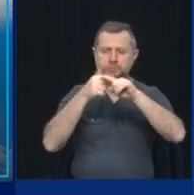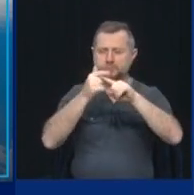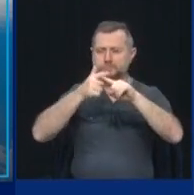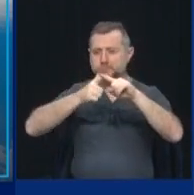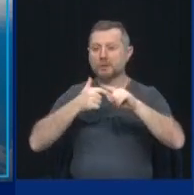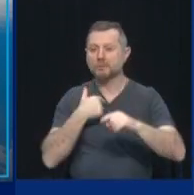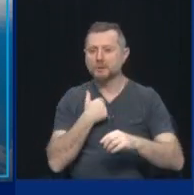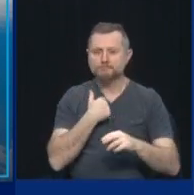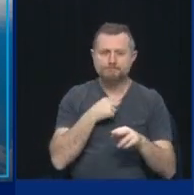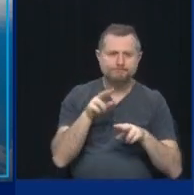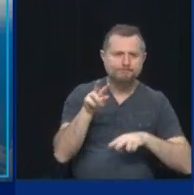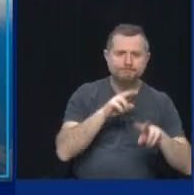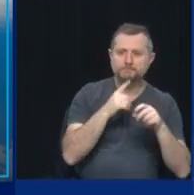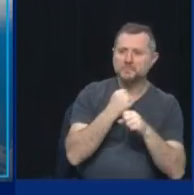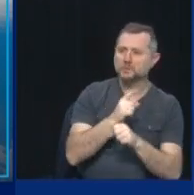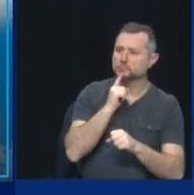anyway,